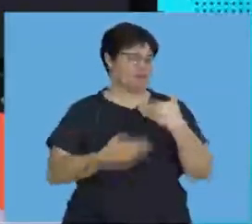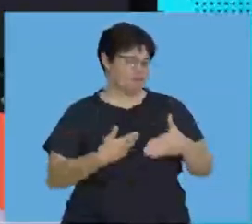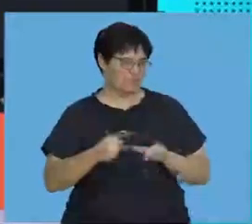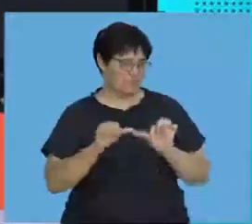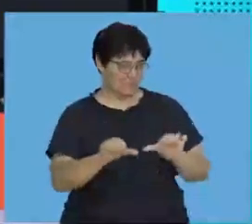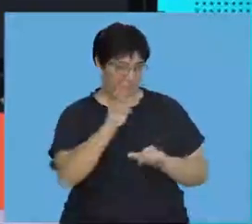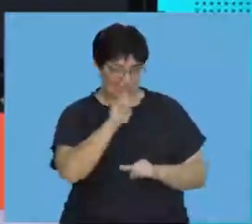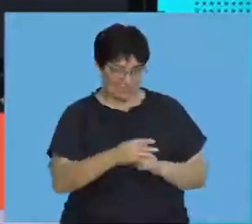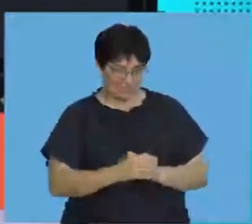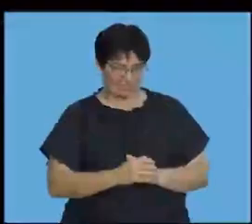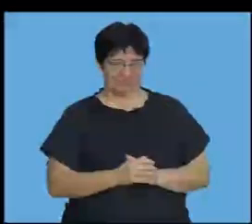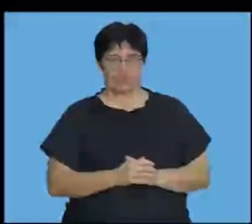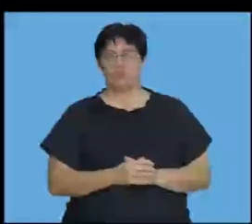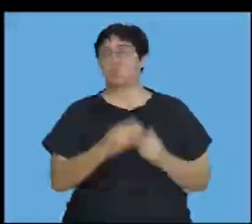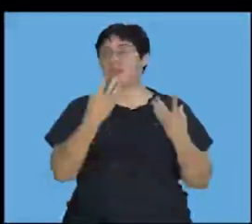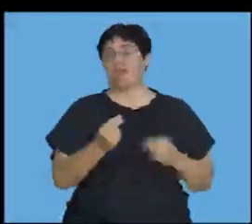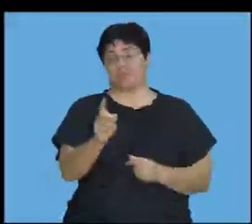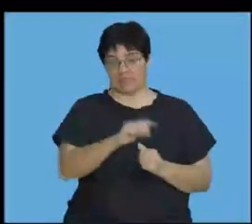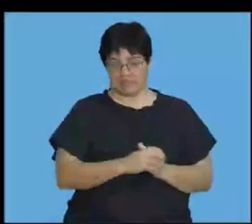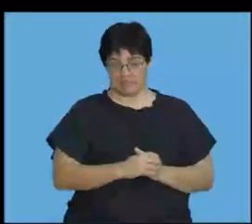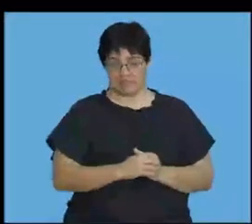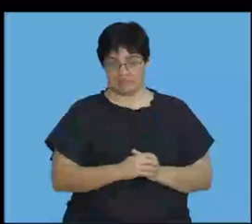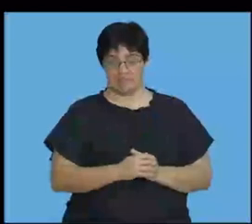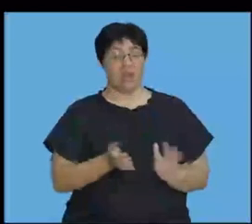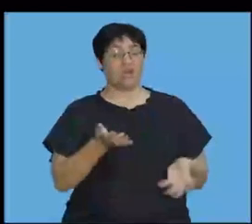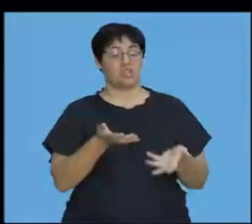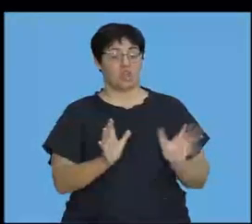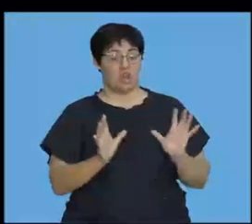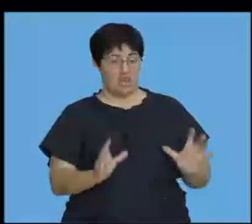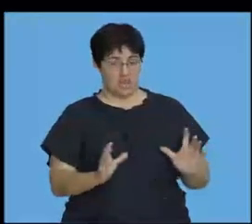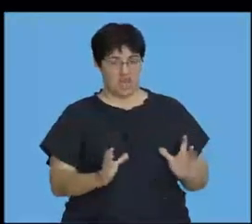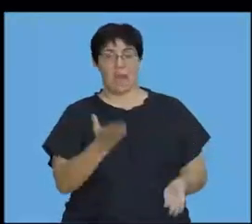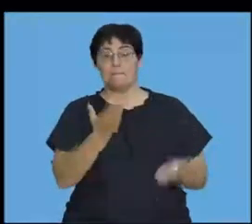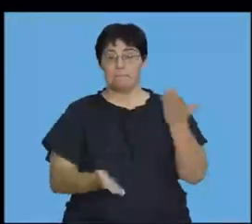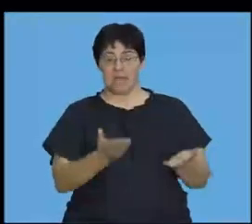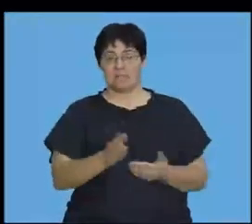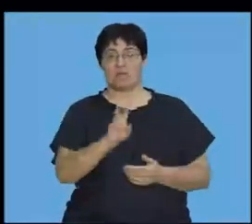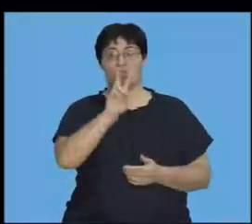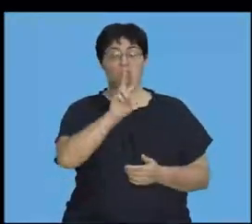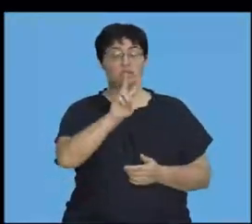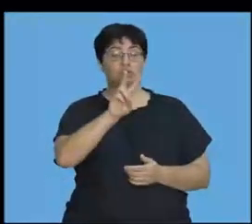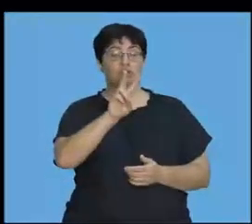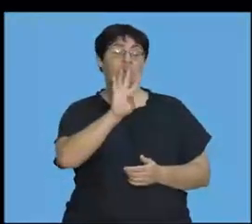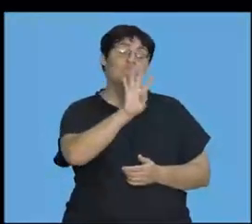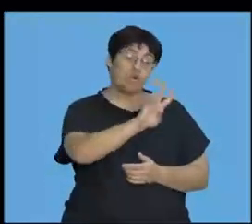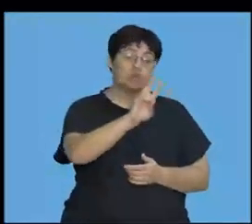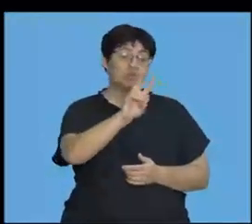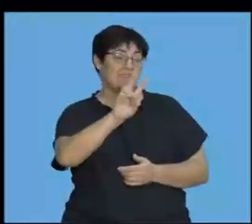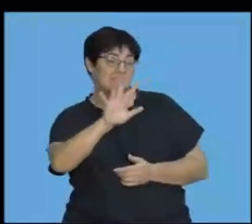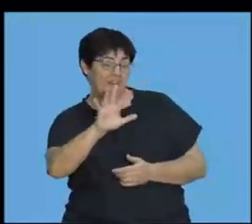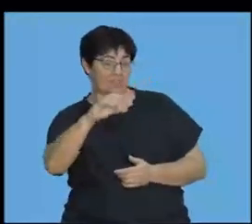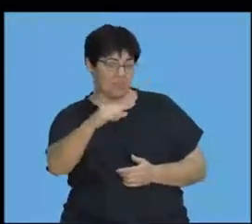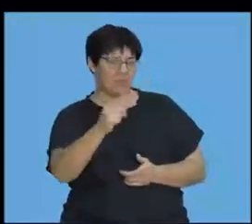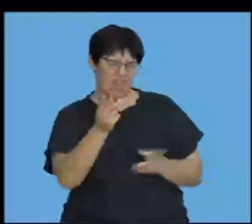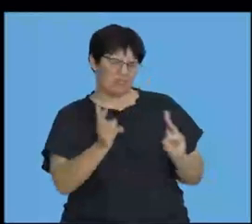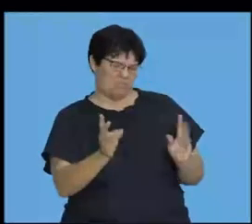let's just hop in there. So what we have is this. A soccer ball with a mass of 425 grams, that's the average mass of a soccer